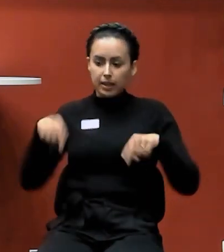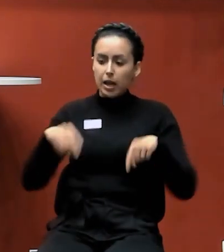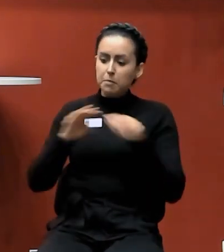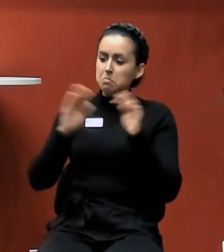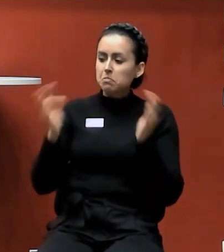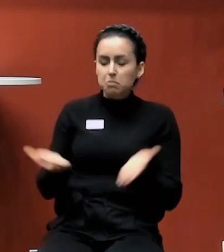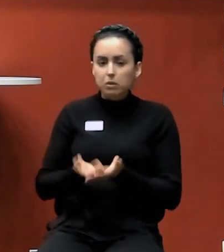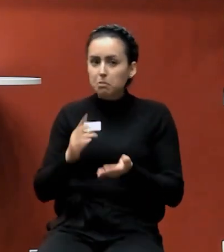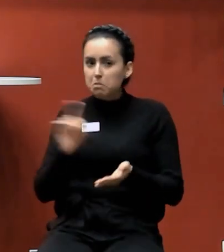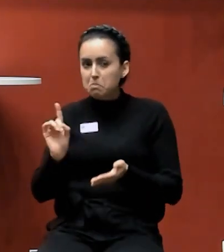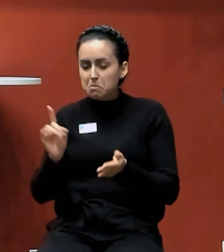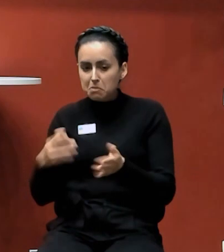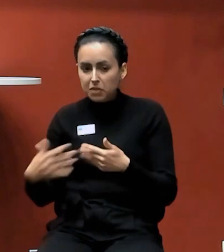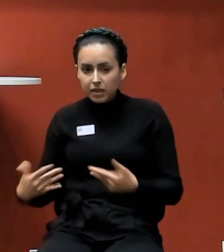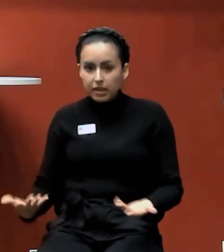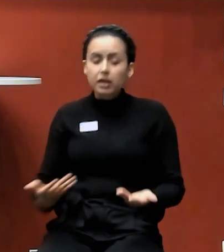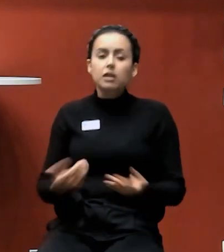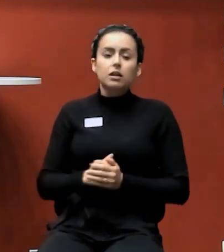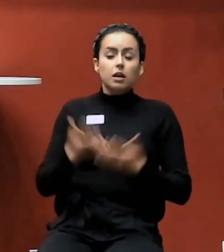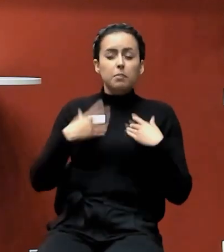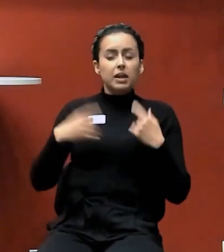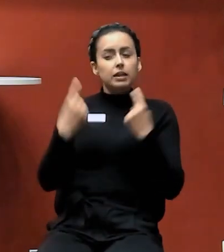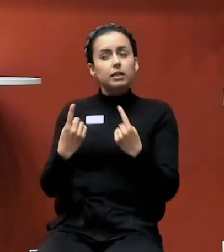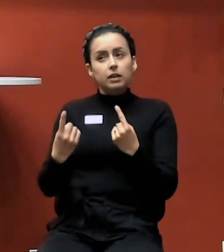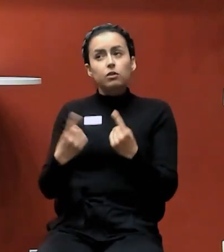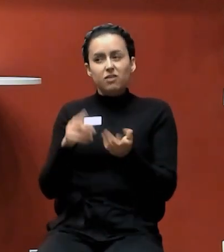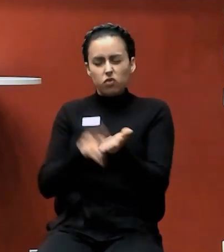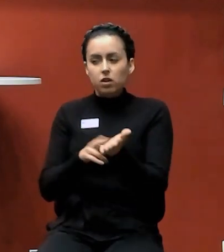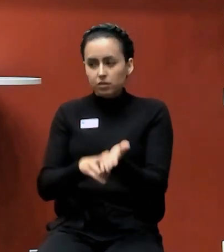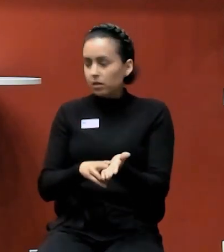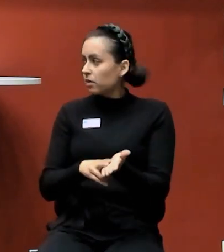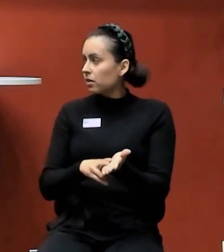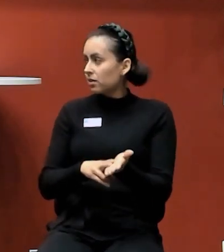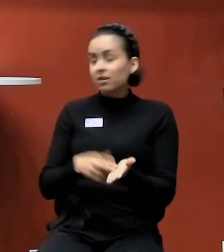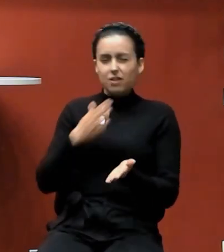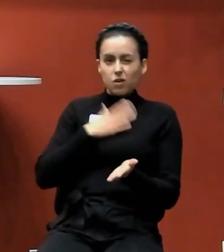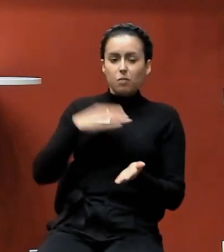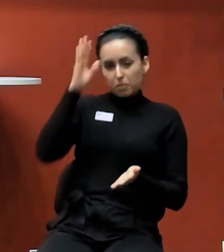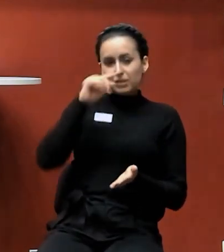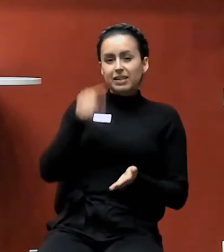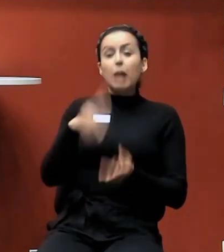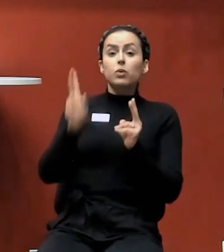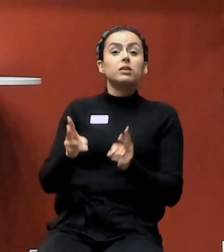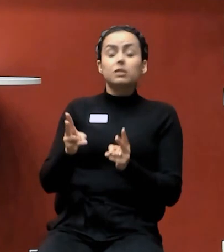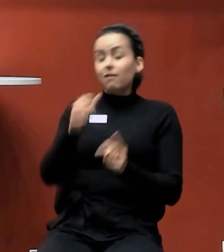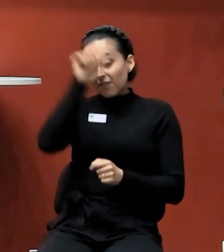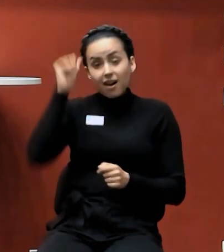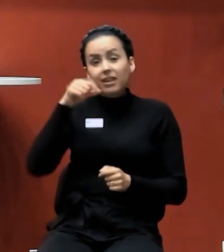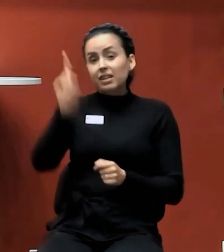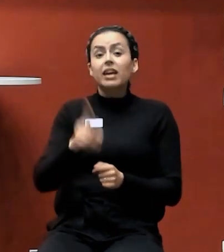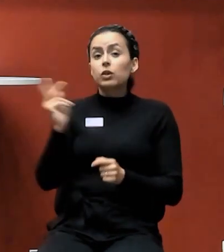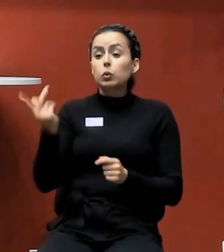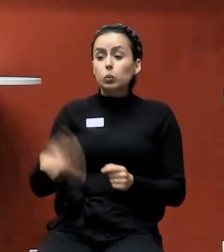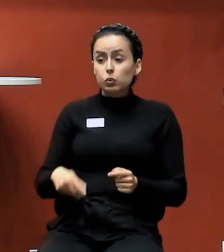world. An interesting fact, I think this was also the most difficult question for me, but